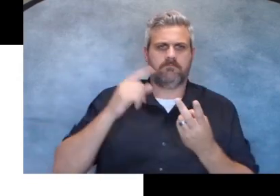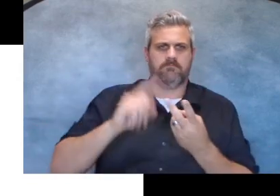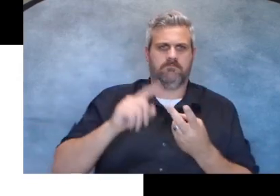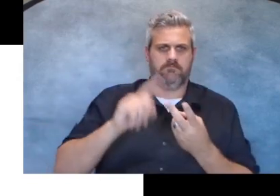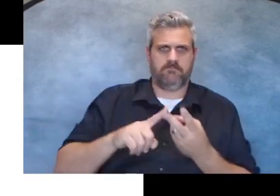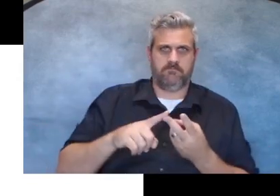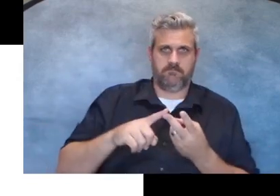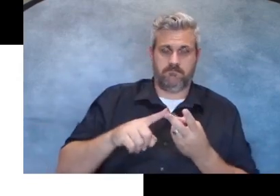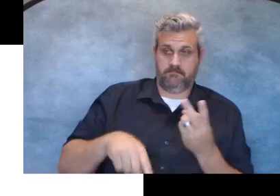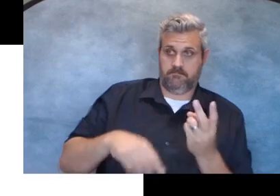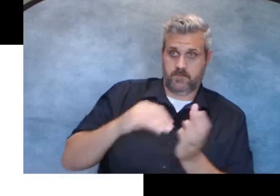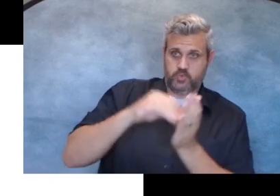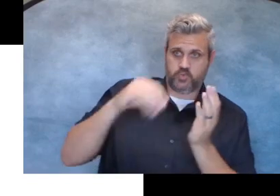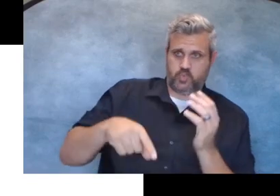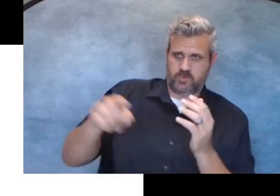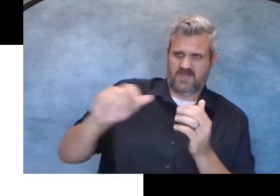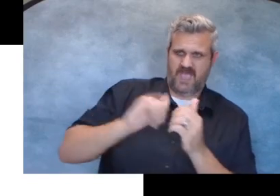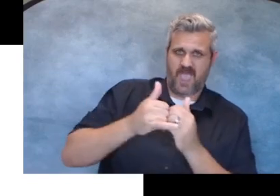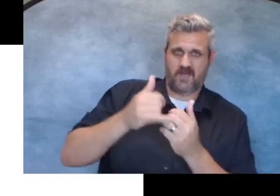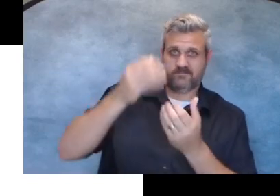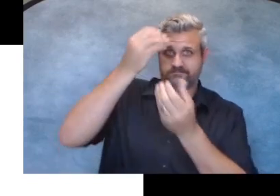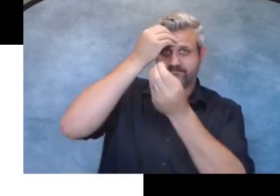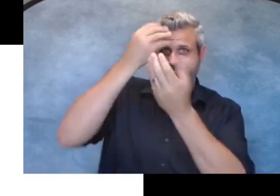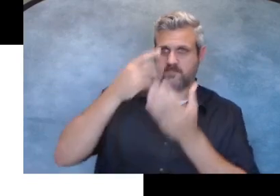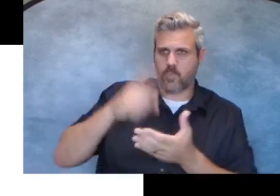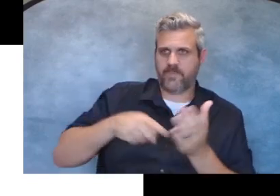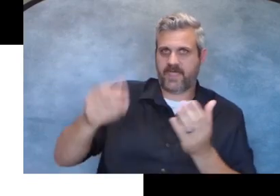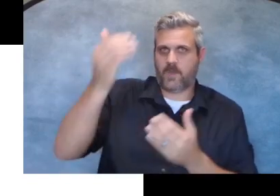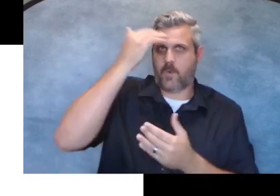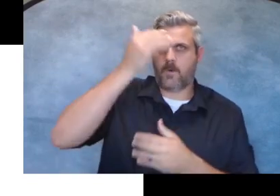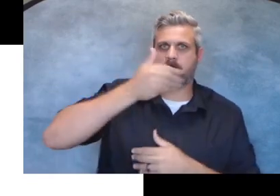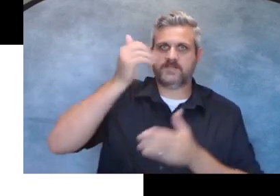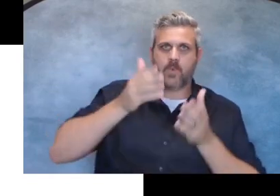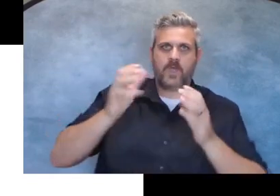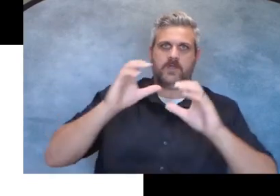for the student to communicate what he or she knows?